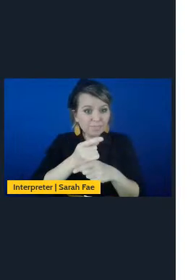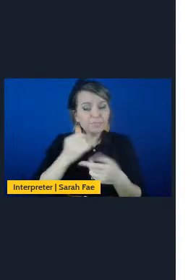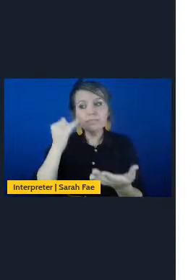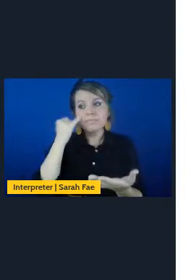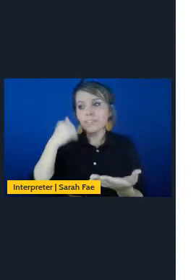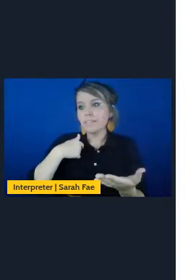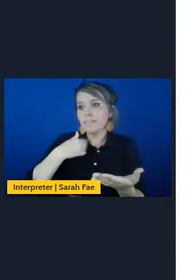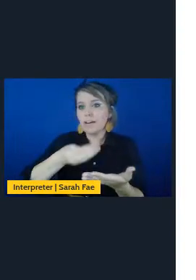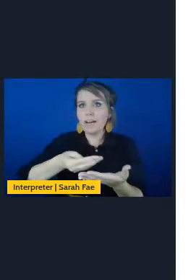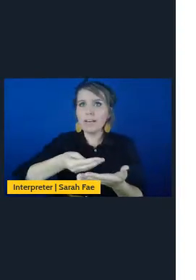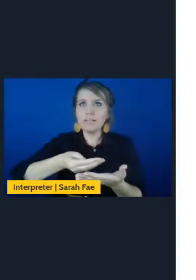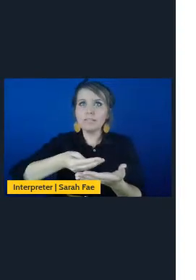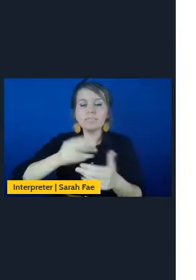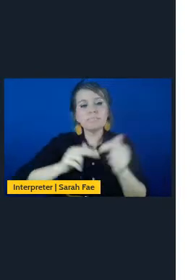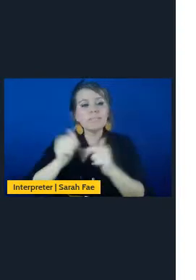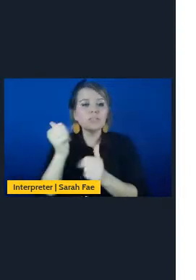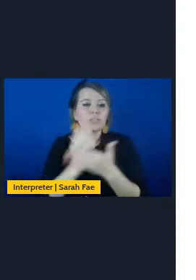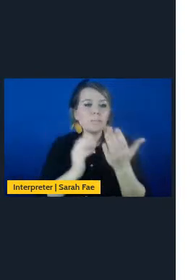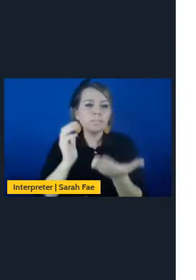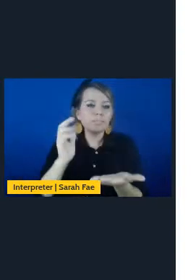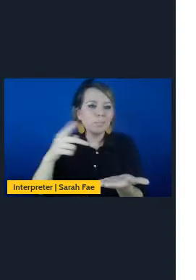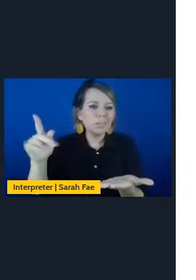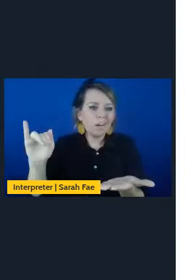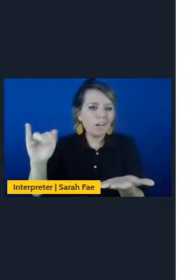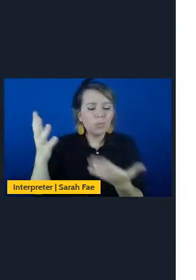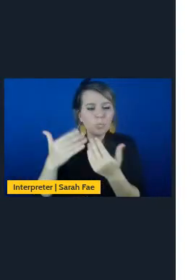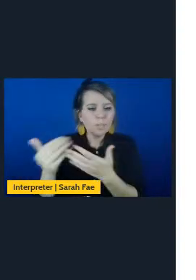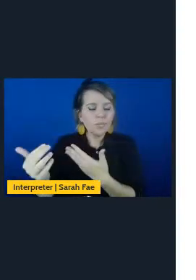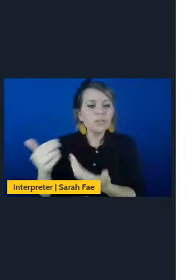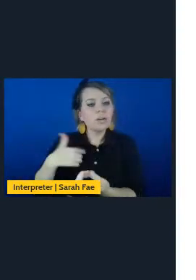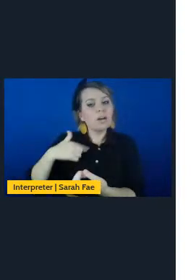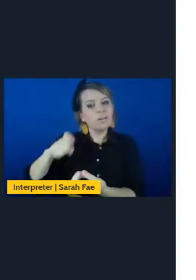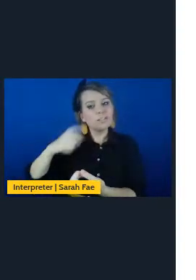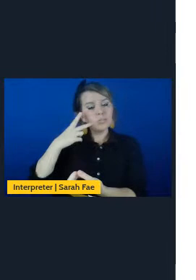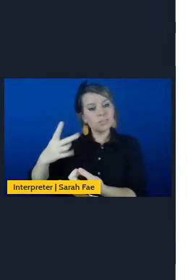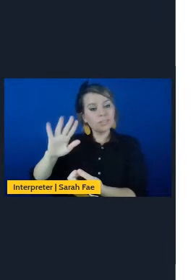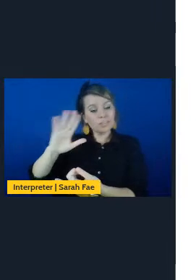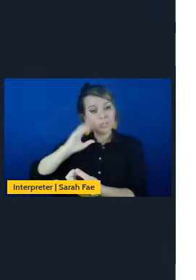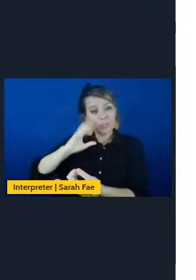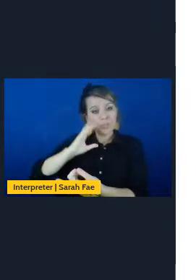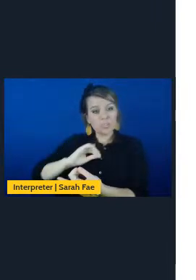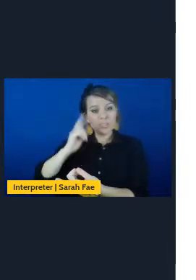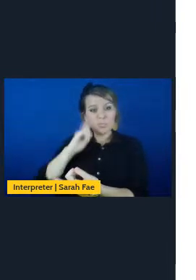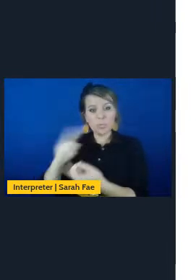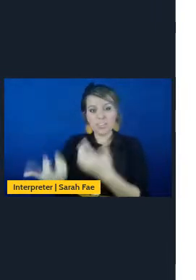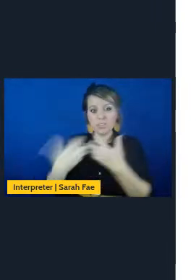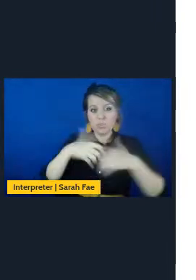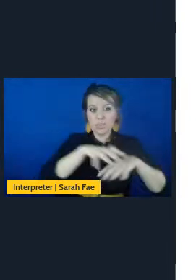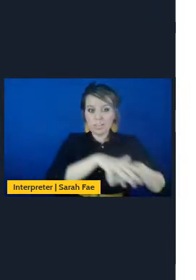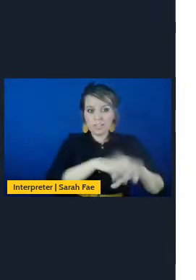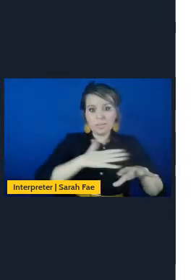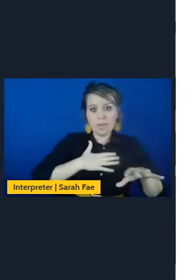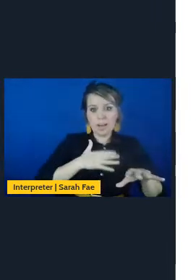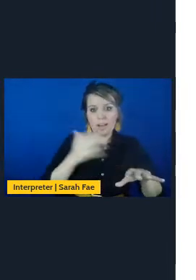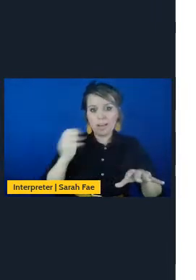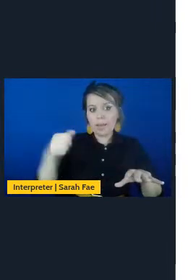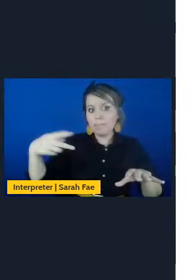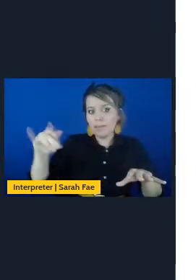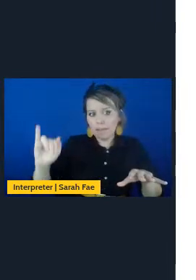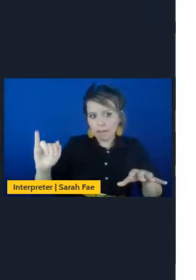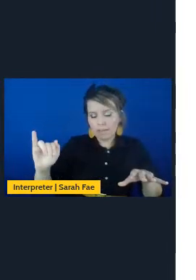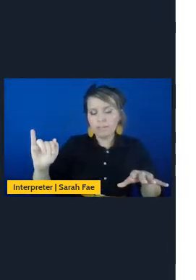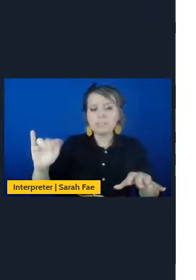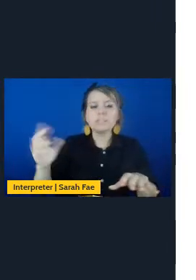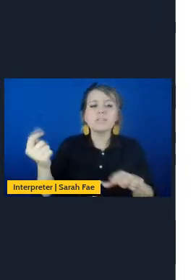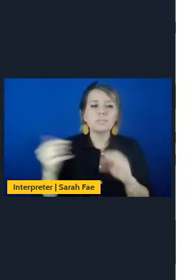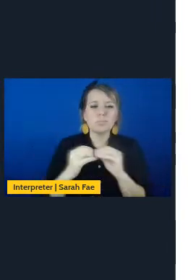API for banking and so on, I would like to see what is the experience of integrating my API. But that's a bit more